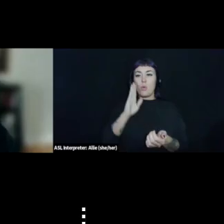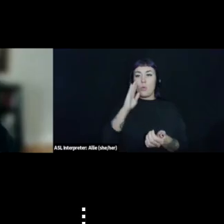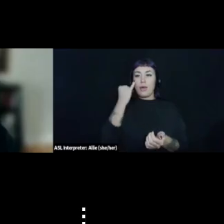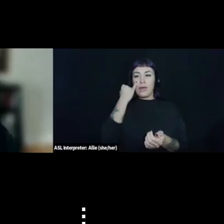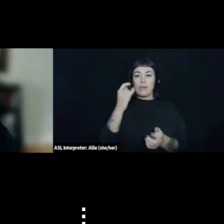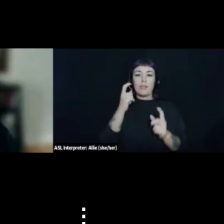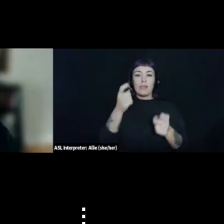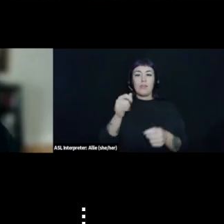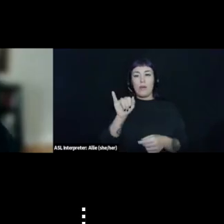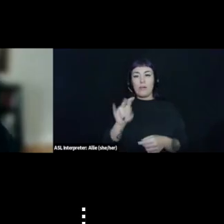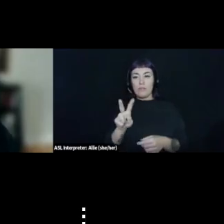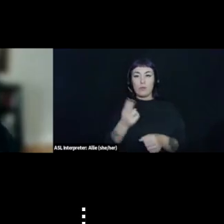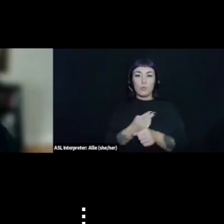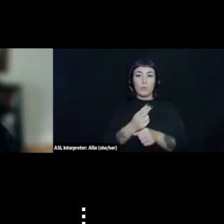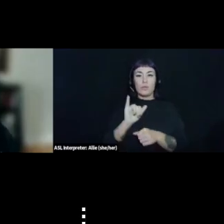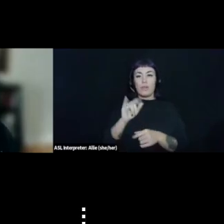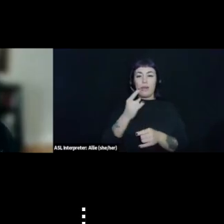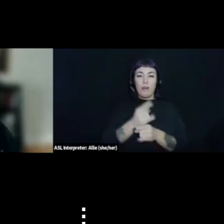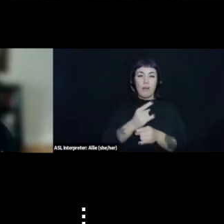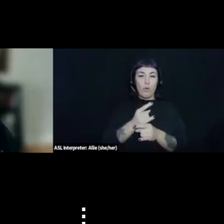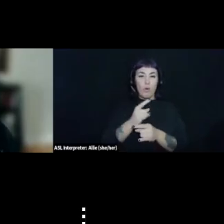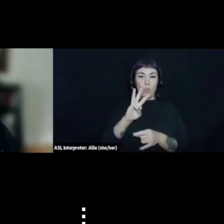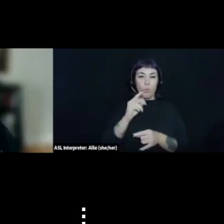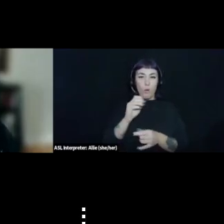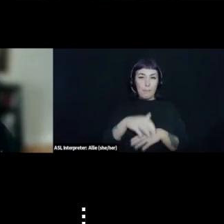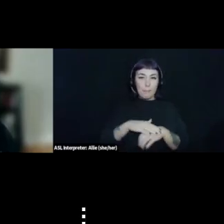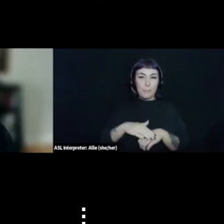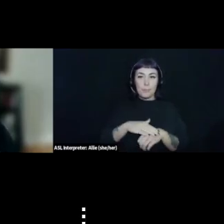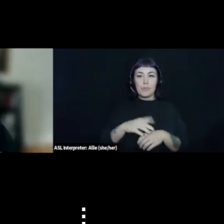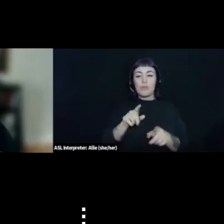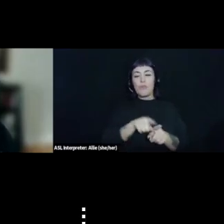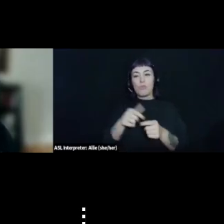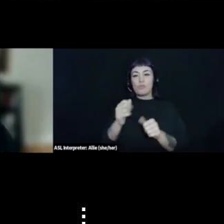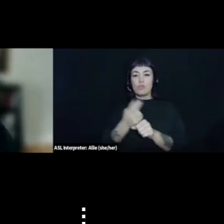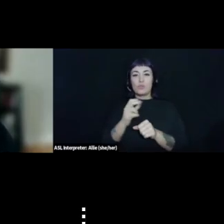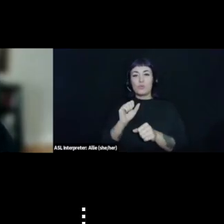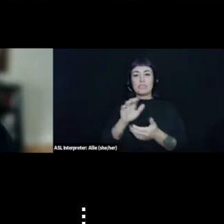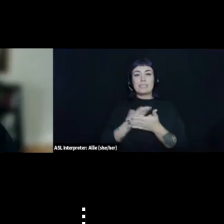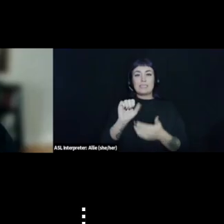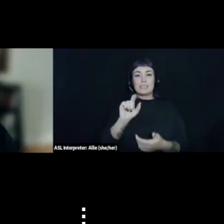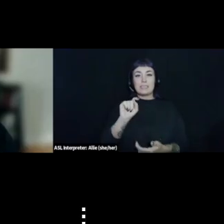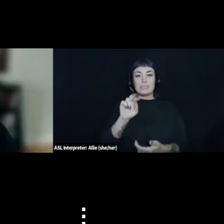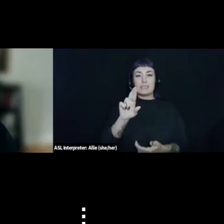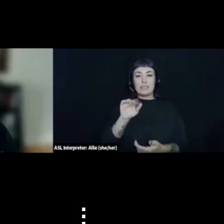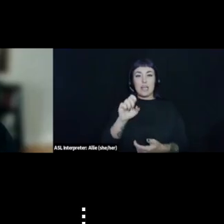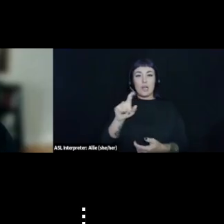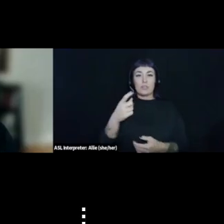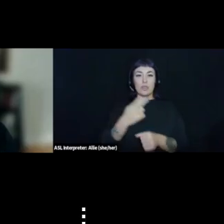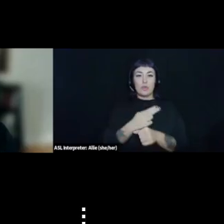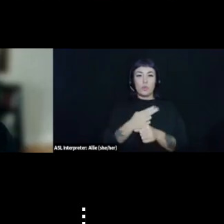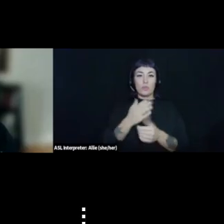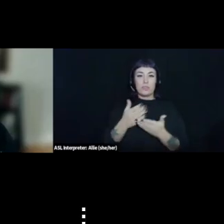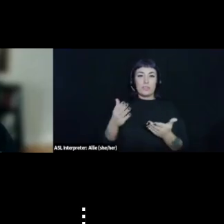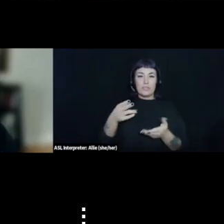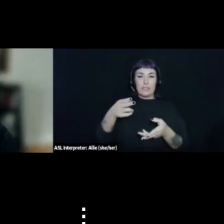giving you an IV, use like an alcohol wipe. We also want to try to use sterile single-use instruments. If we